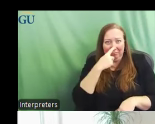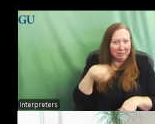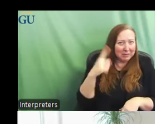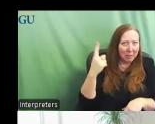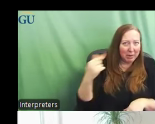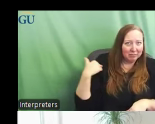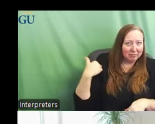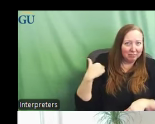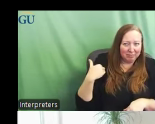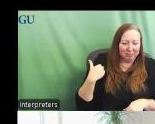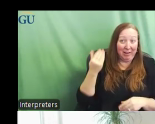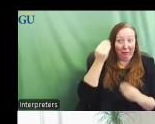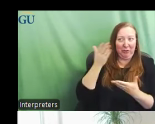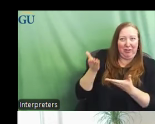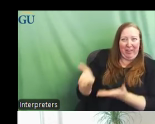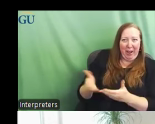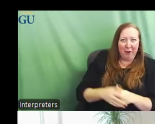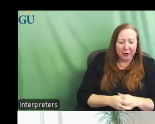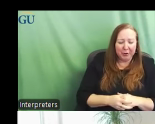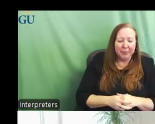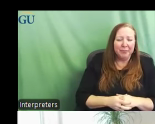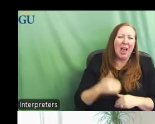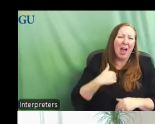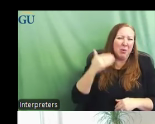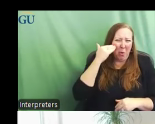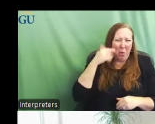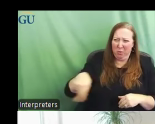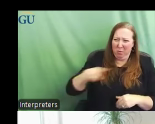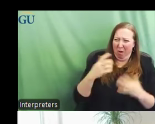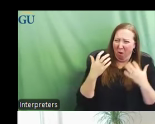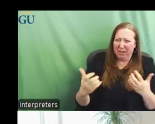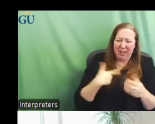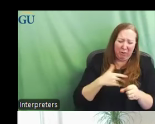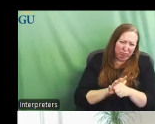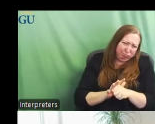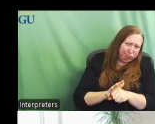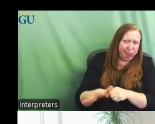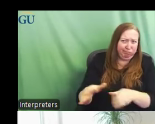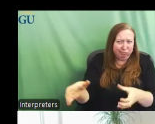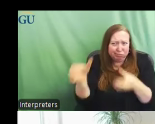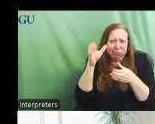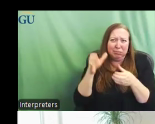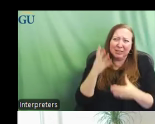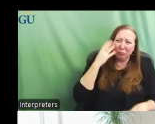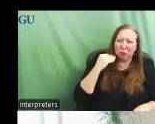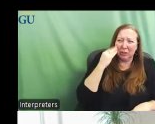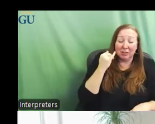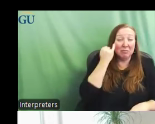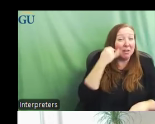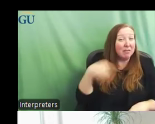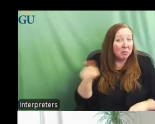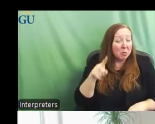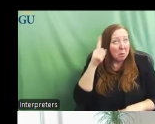lot of information, but I know that there's a wealth of experience and knowledge in the audience as well. So if you have any comments